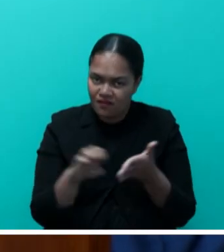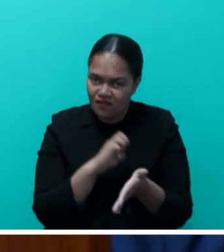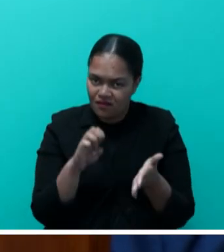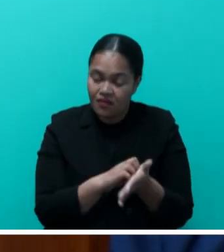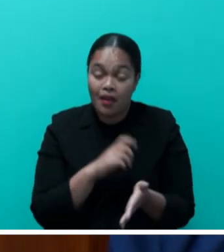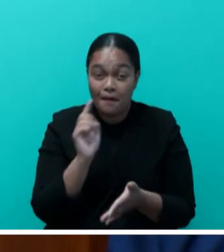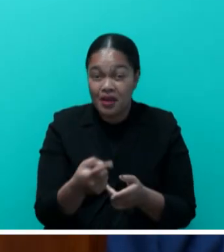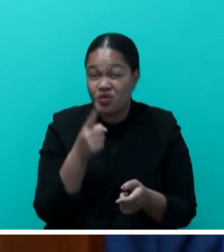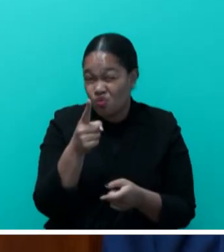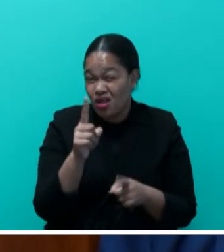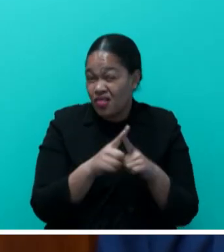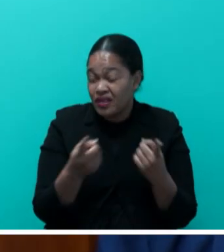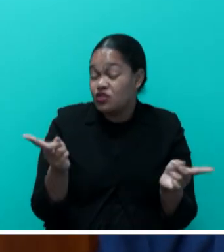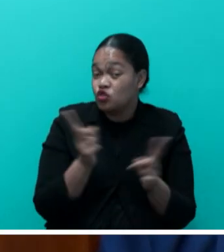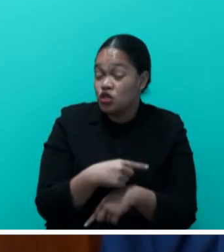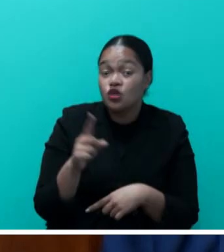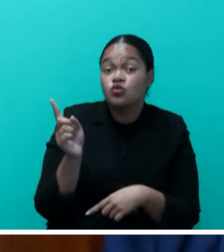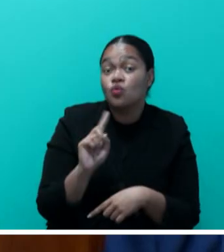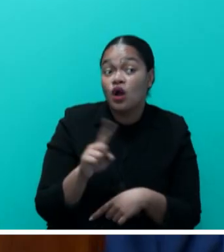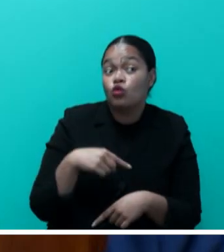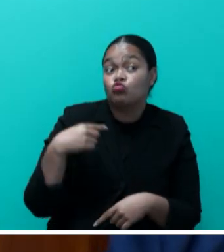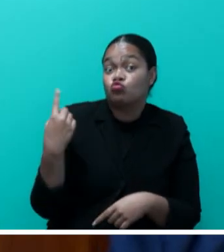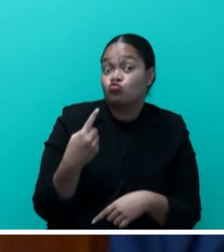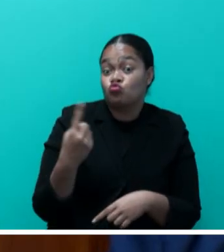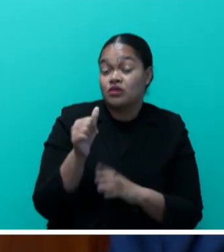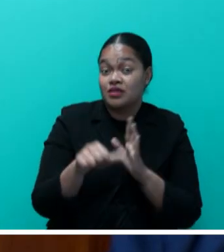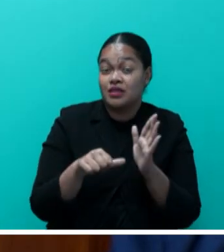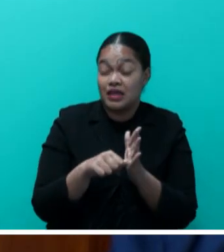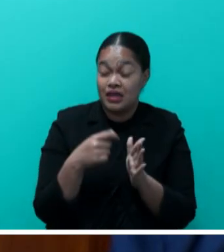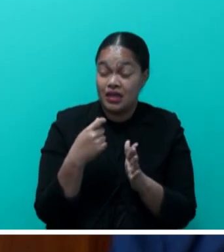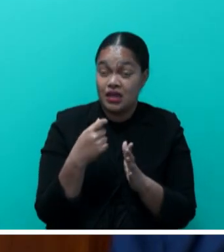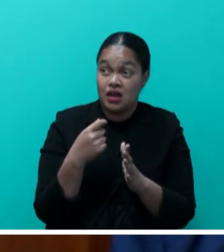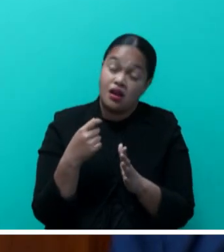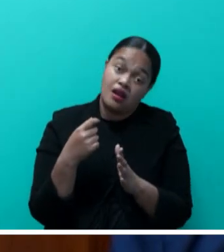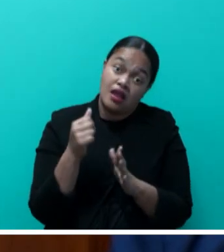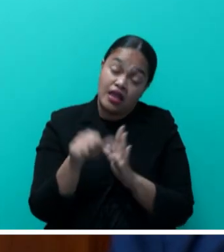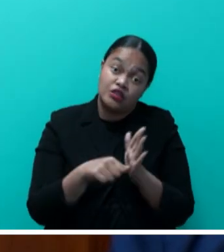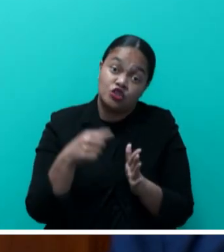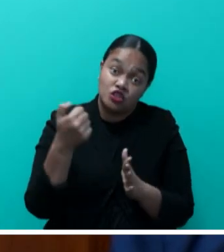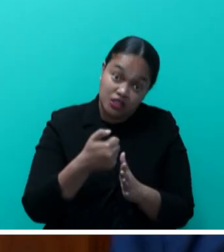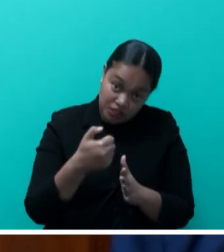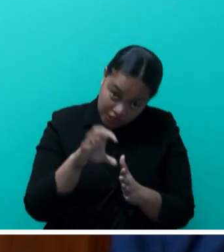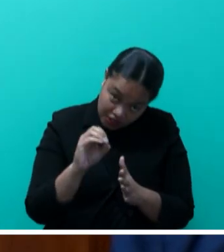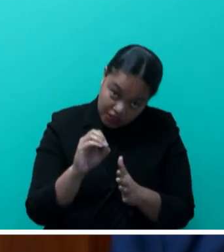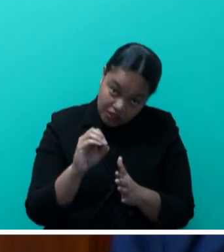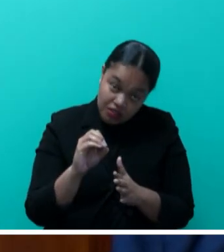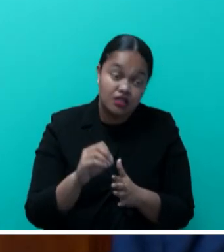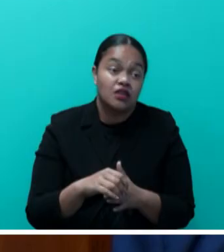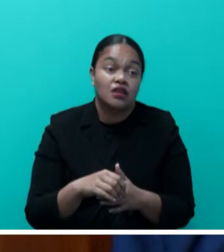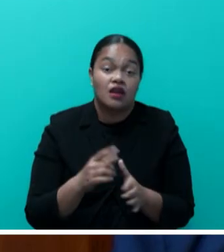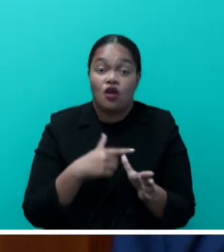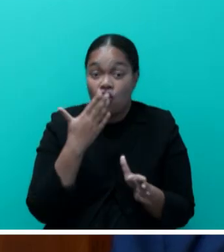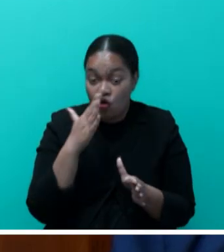only thing that has changed is that those that are turning 60 after the 1st of August, yes, they will not be receiving it.